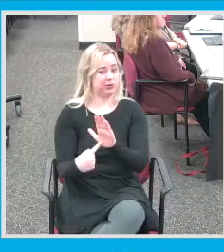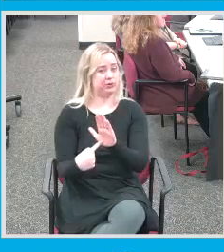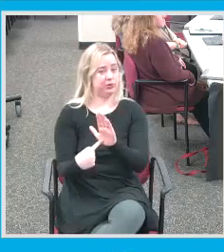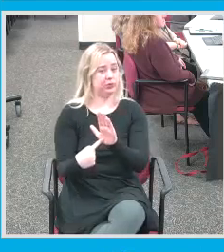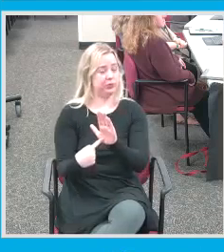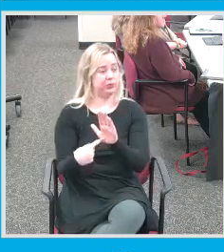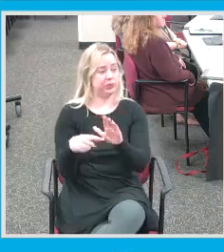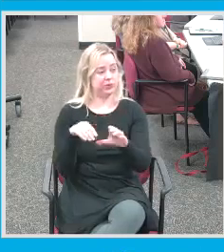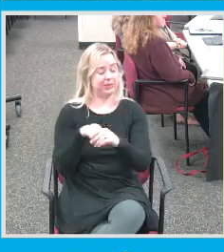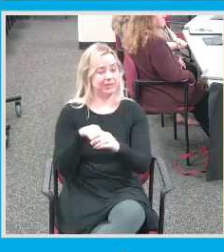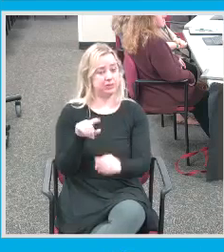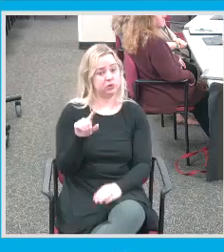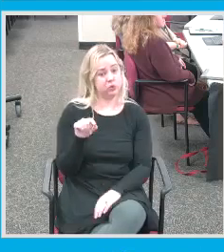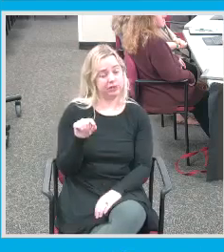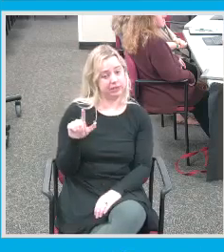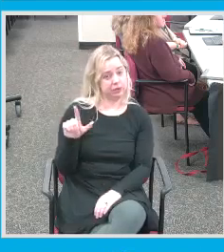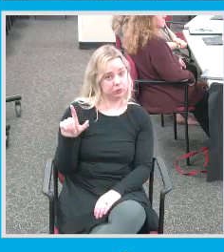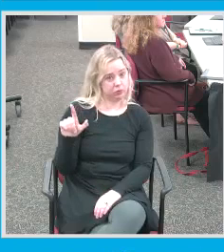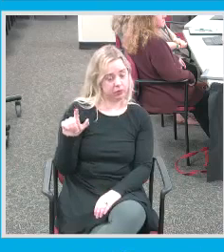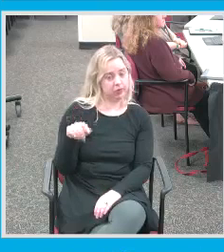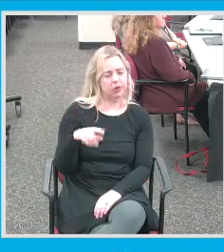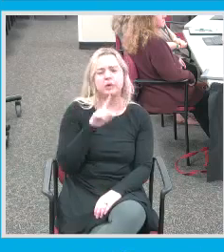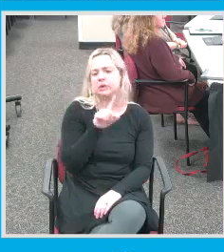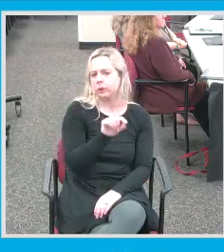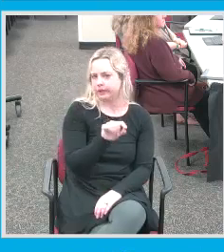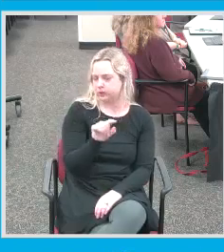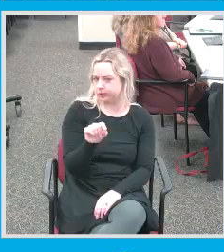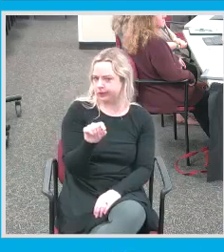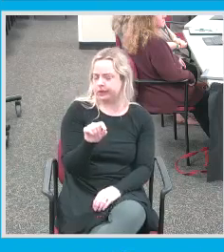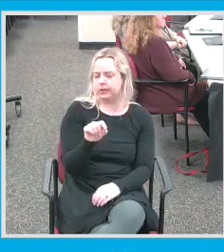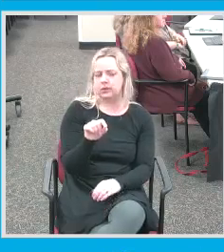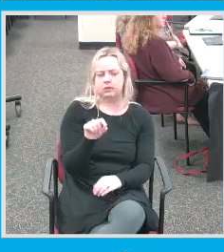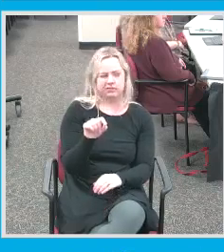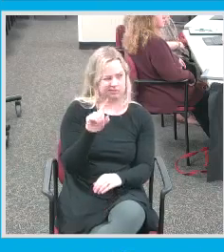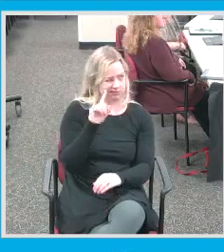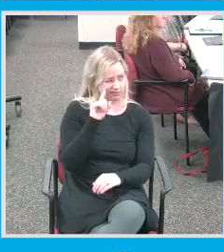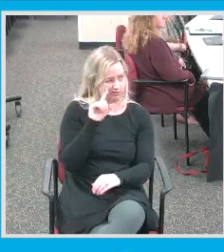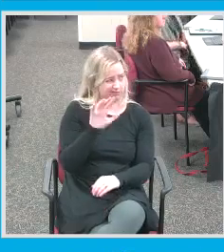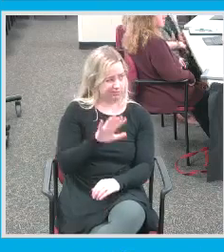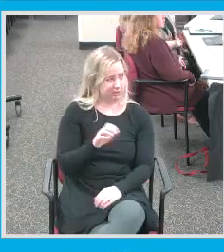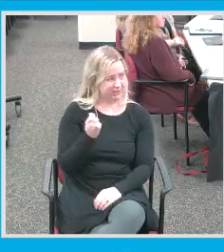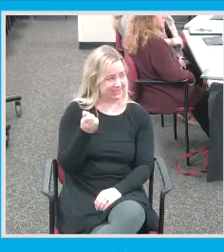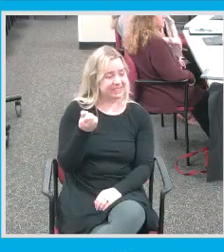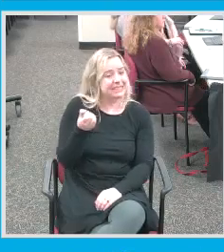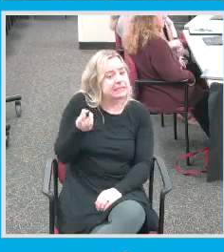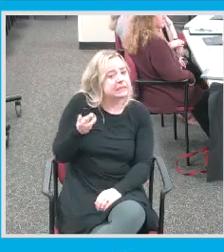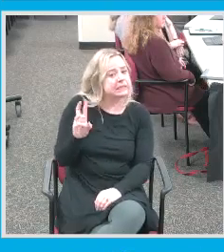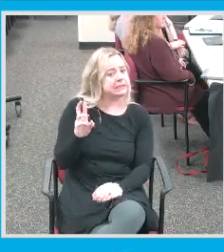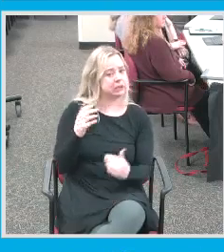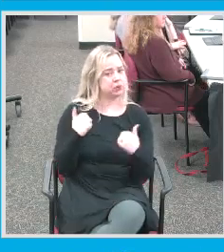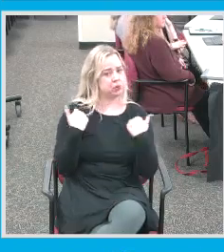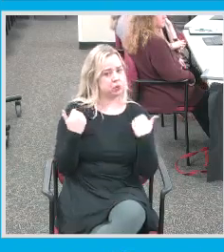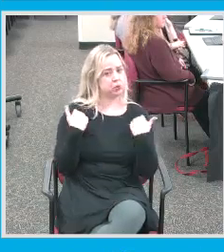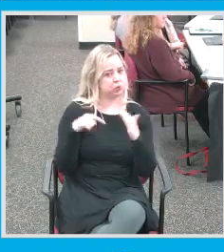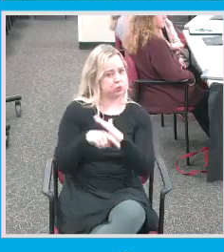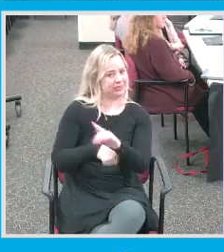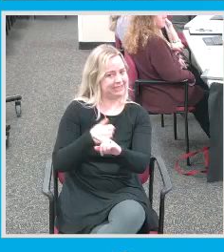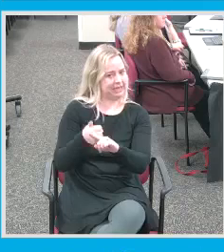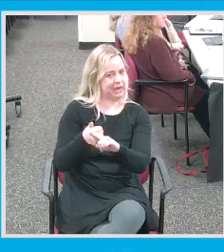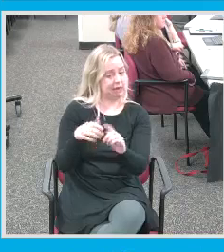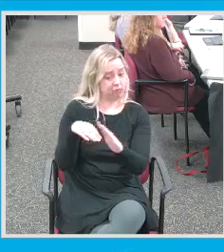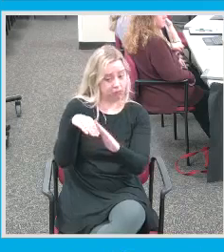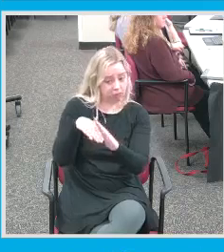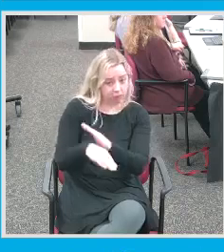in 2021 or 2020, there were 16 youth suicides, and then it went down to